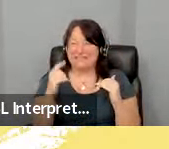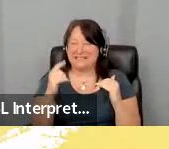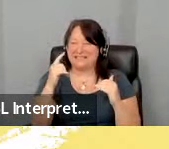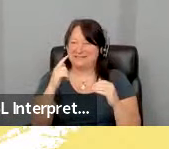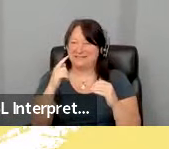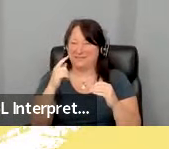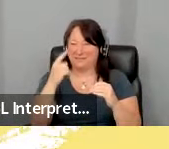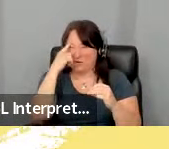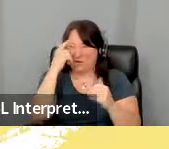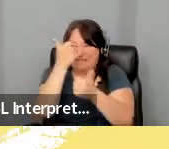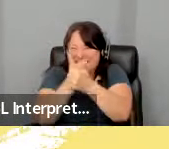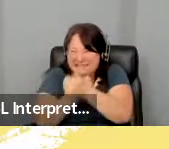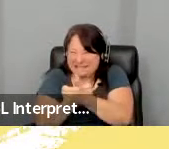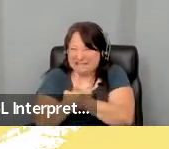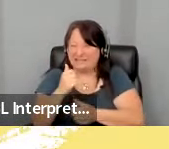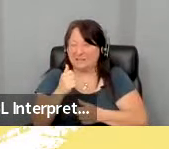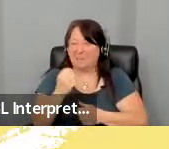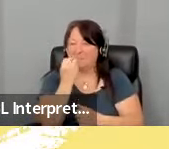break.